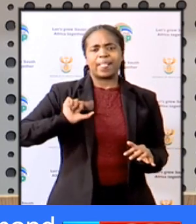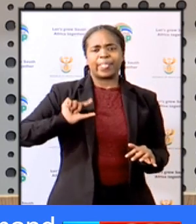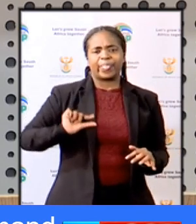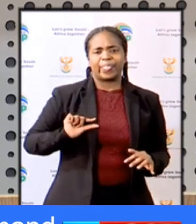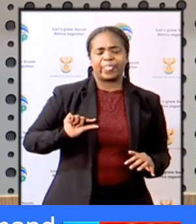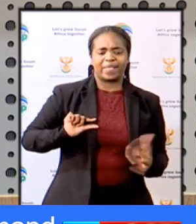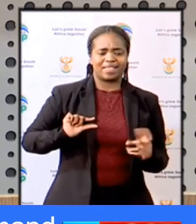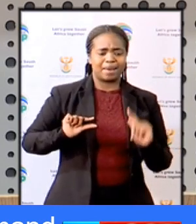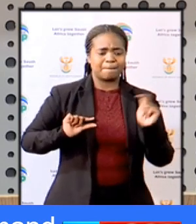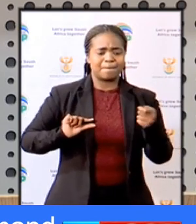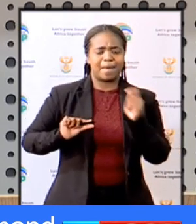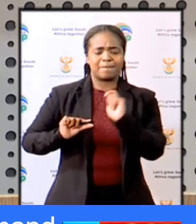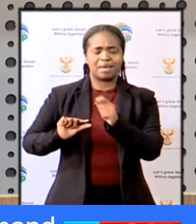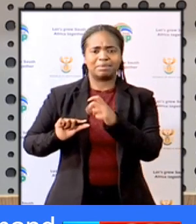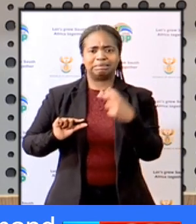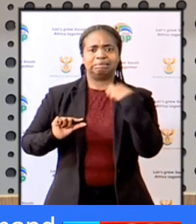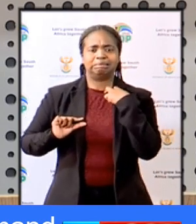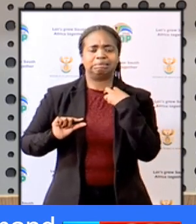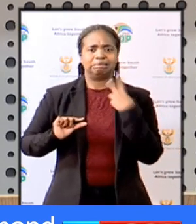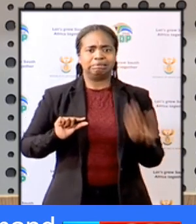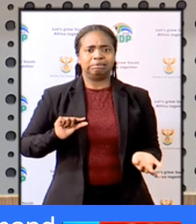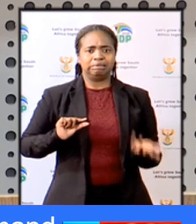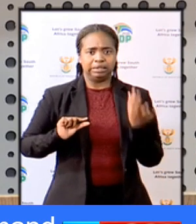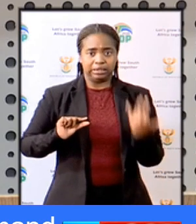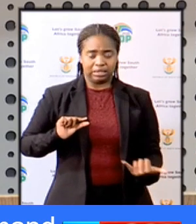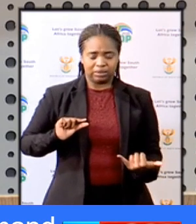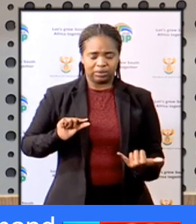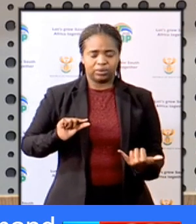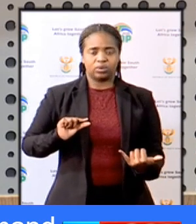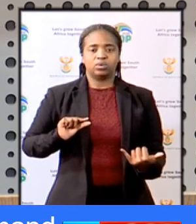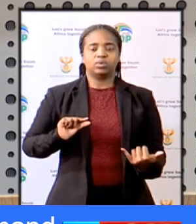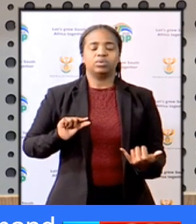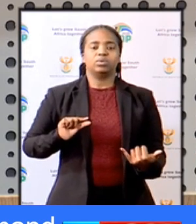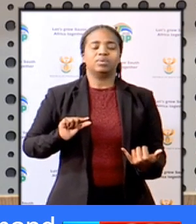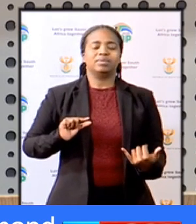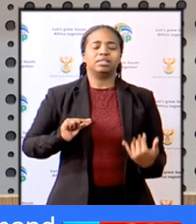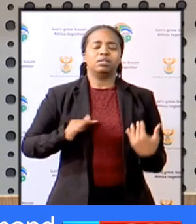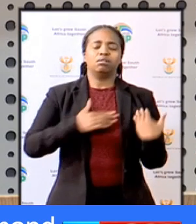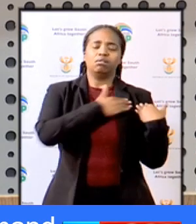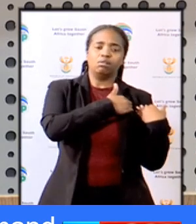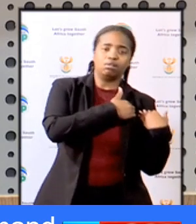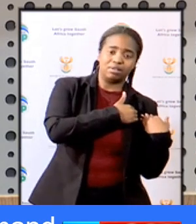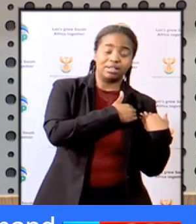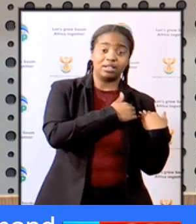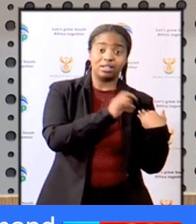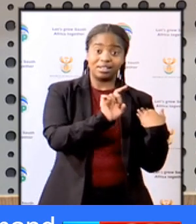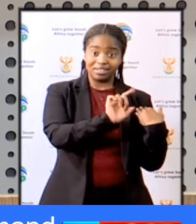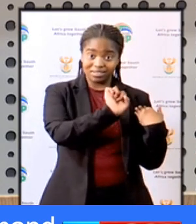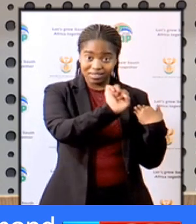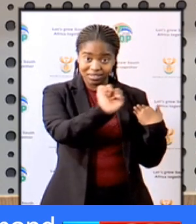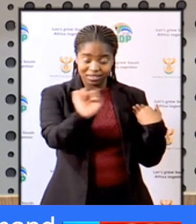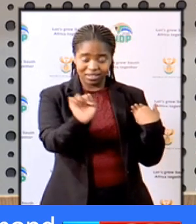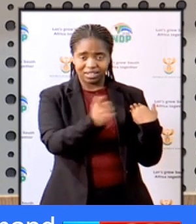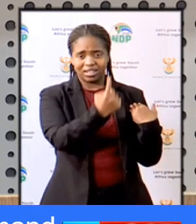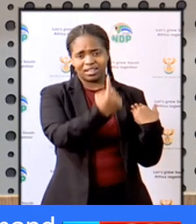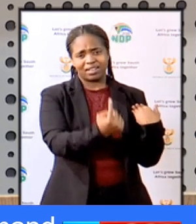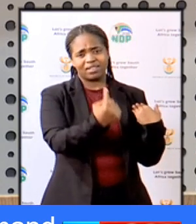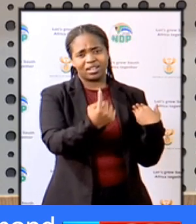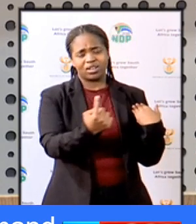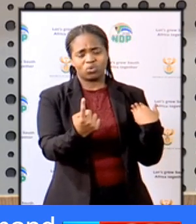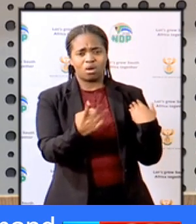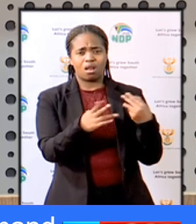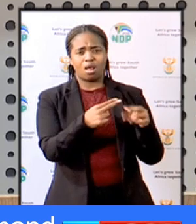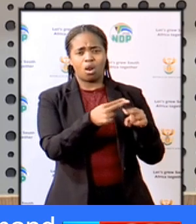persons. And the burden sits then with individuals who are lured with easy